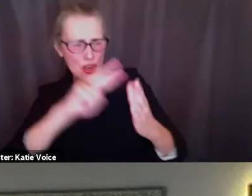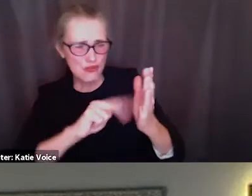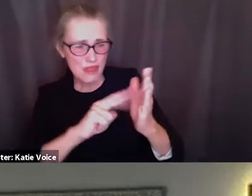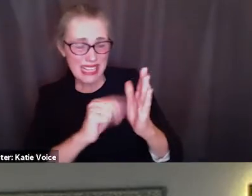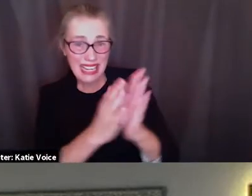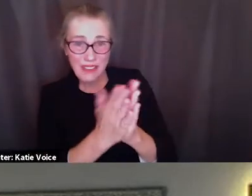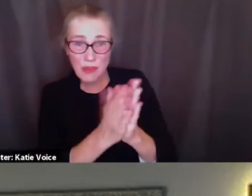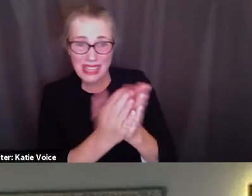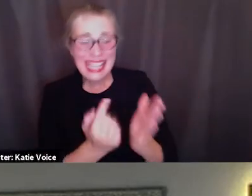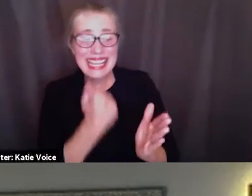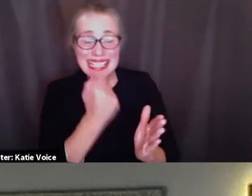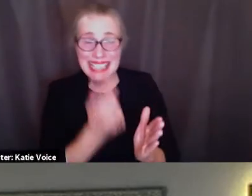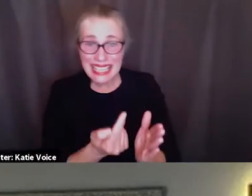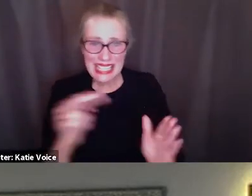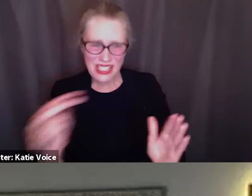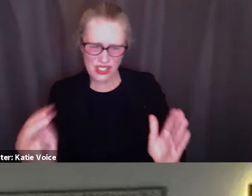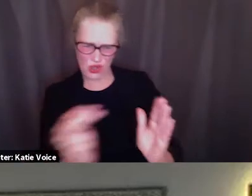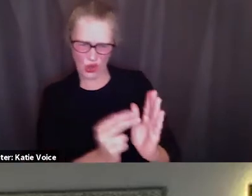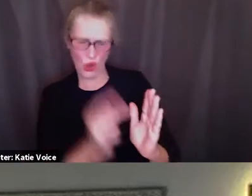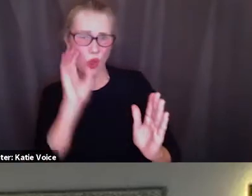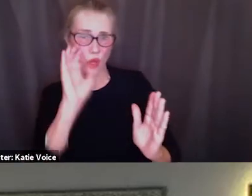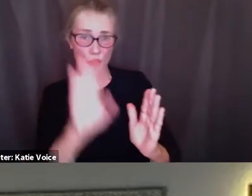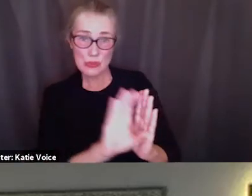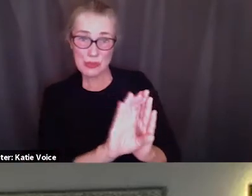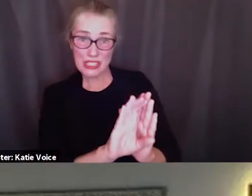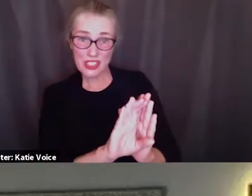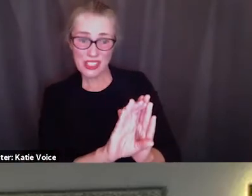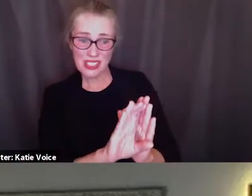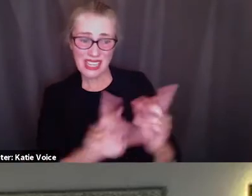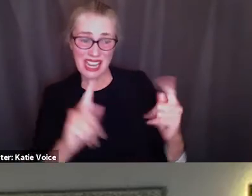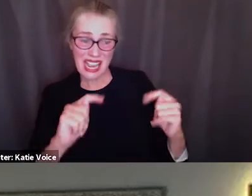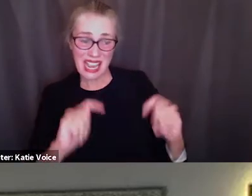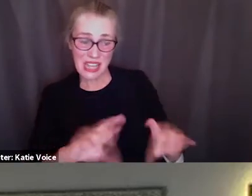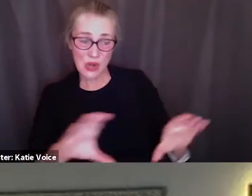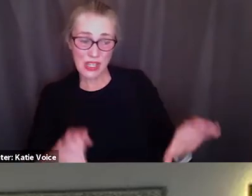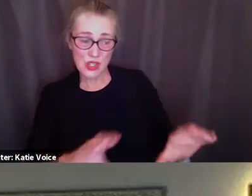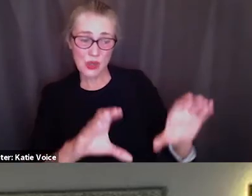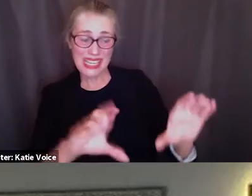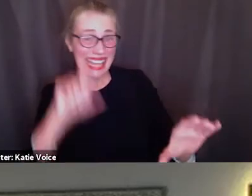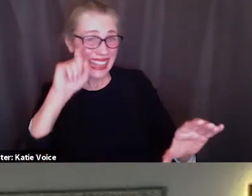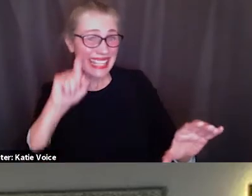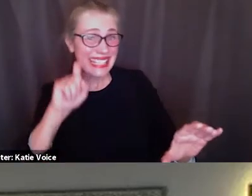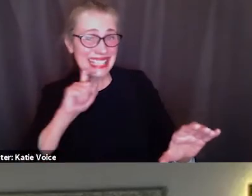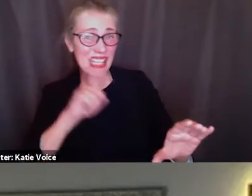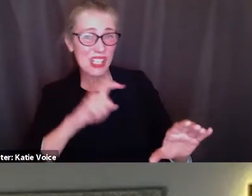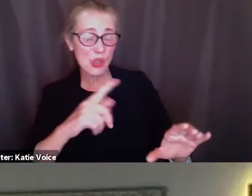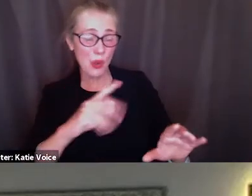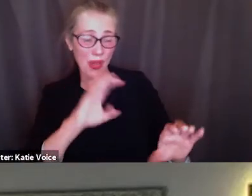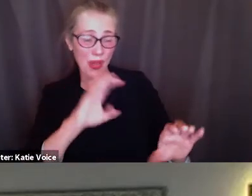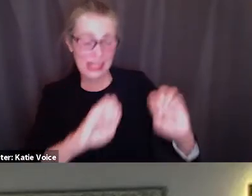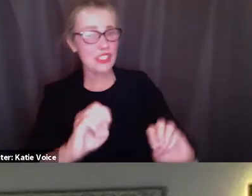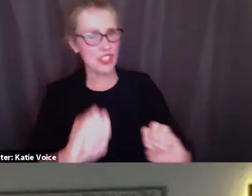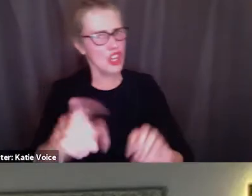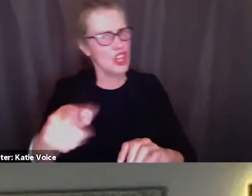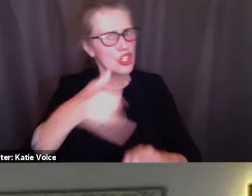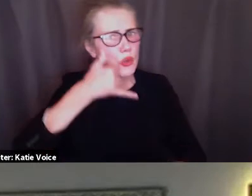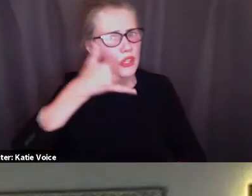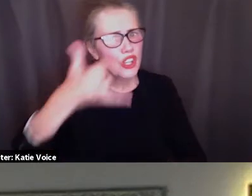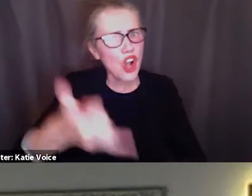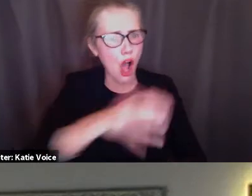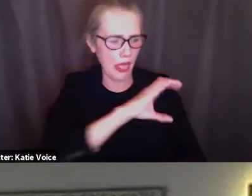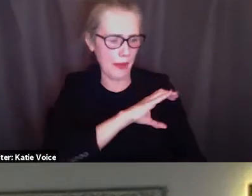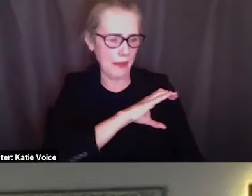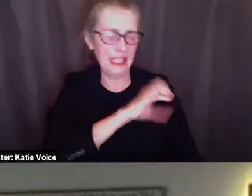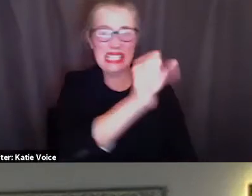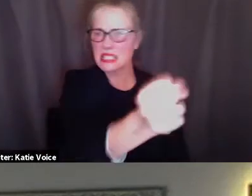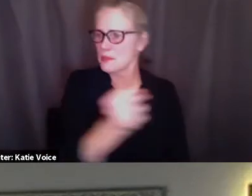telling kids to look at those pictures and try doing all these sexual things, you would call the police and that person would be put